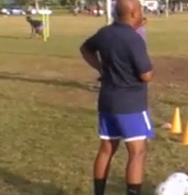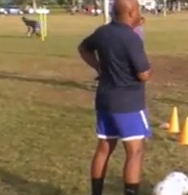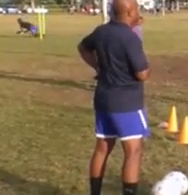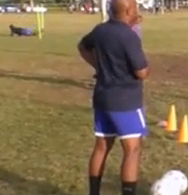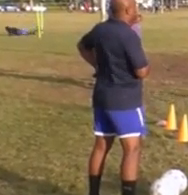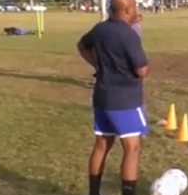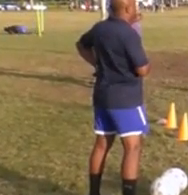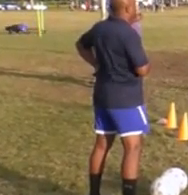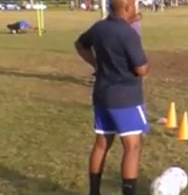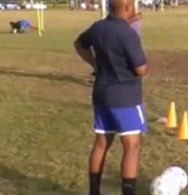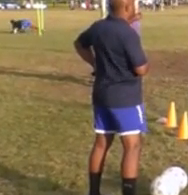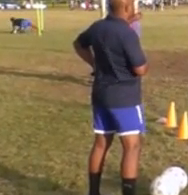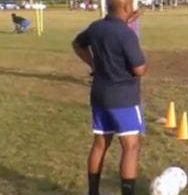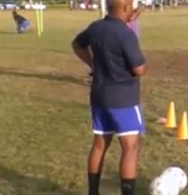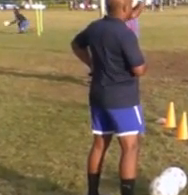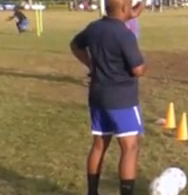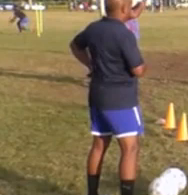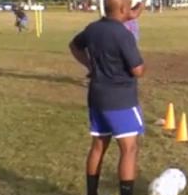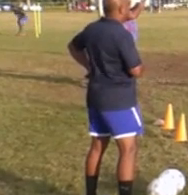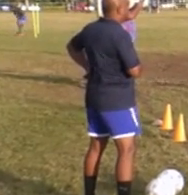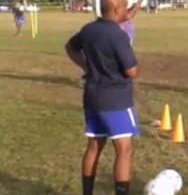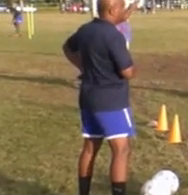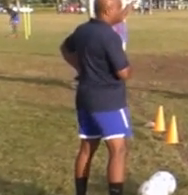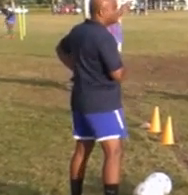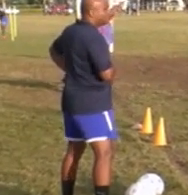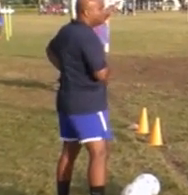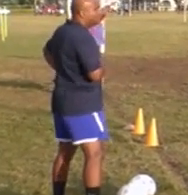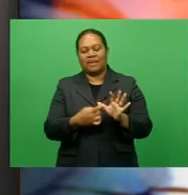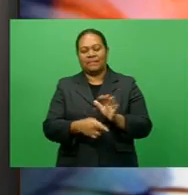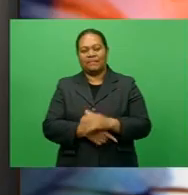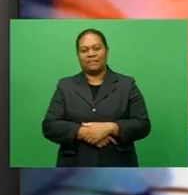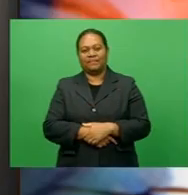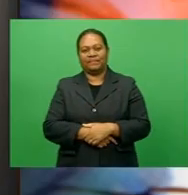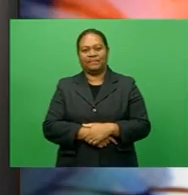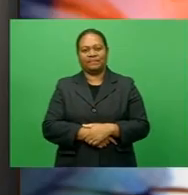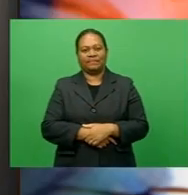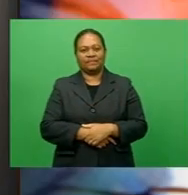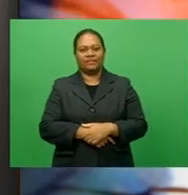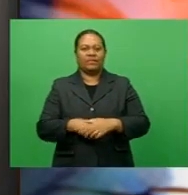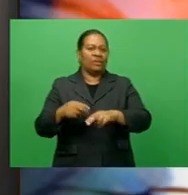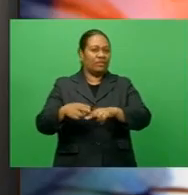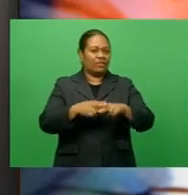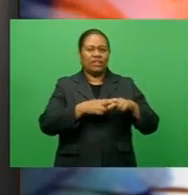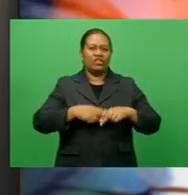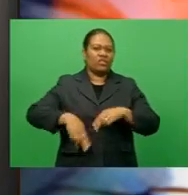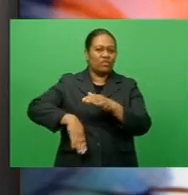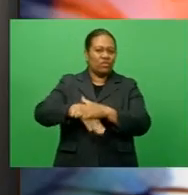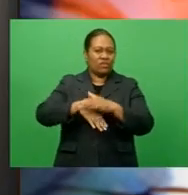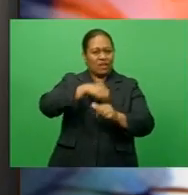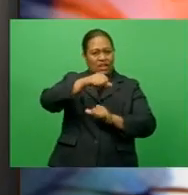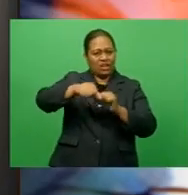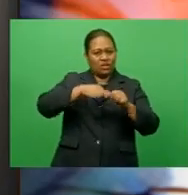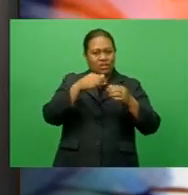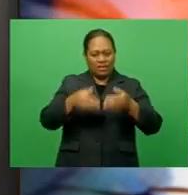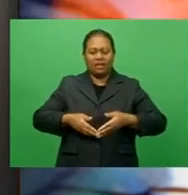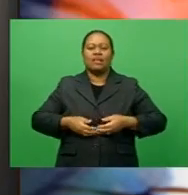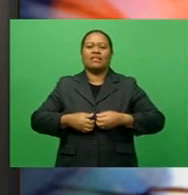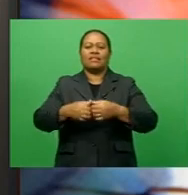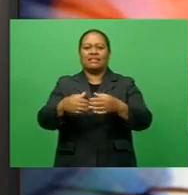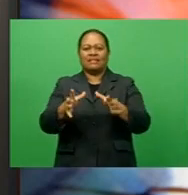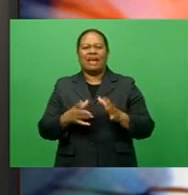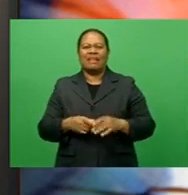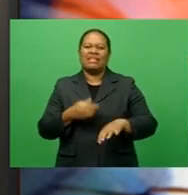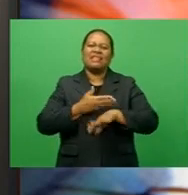1:30 p.m. Philip and Aikaso, FBC Sports. The Fiji Football Association will be introducing a new